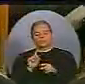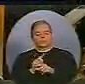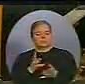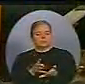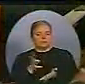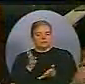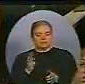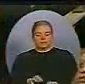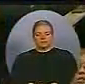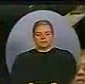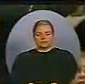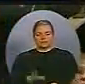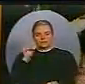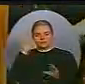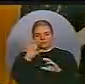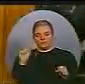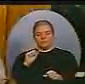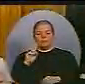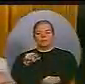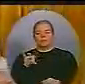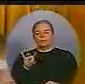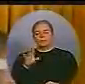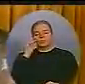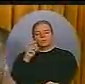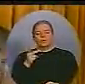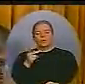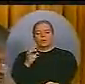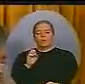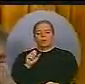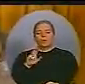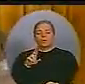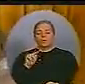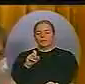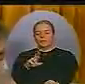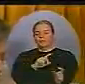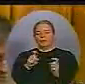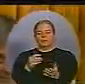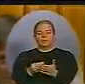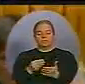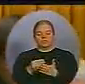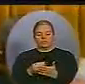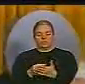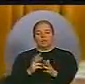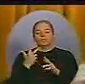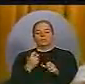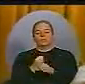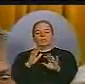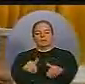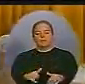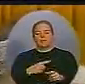Mr. Speaker, in 2008, Arthur Porter donated to the Conservatives and 3 weeks later was appointed to the Security Intelligence Review Committee.